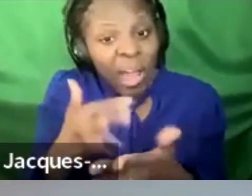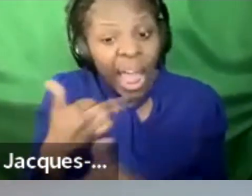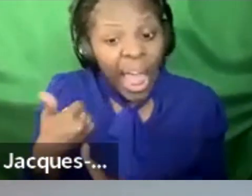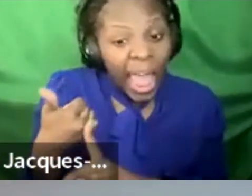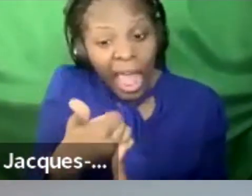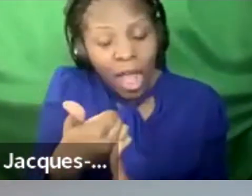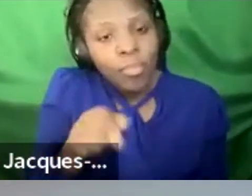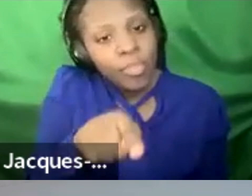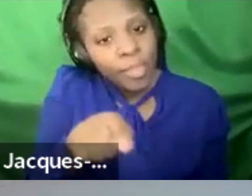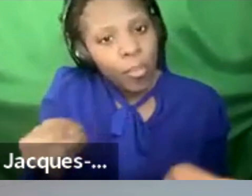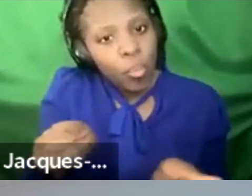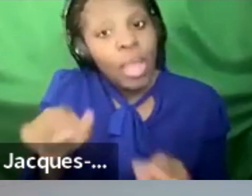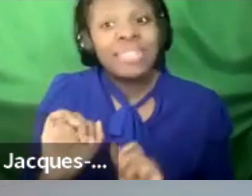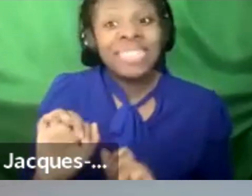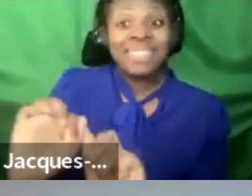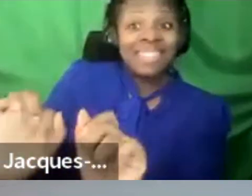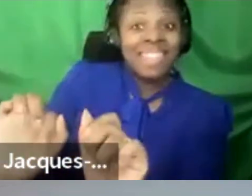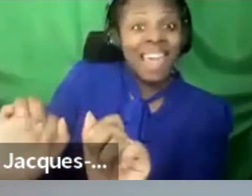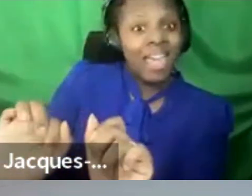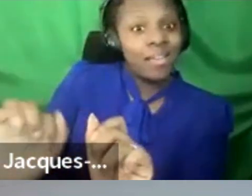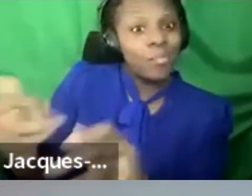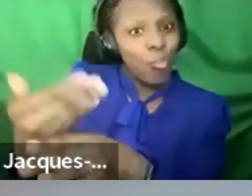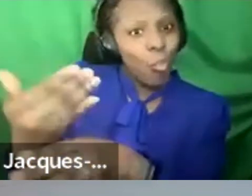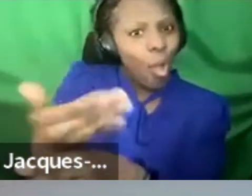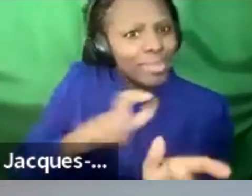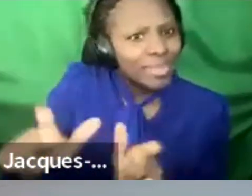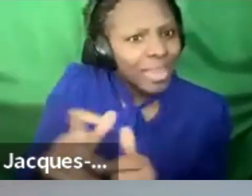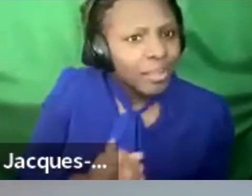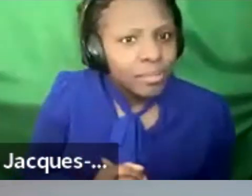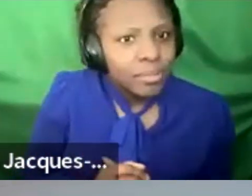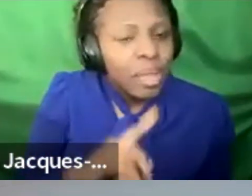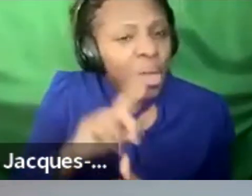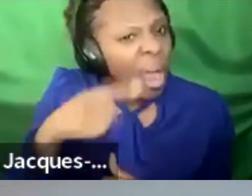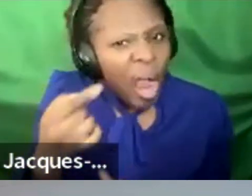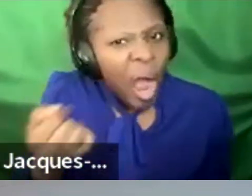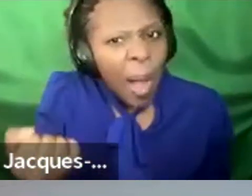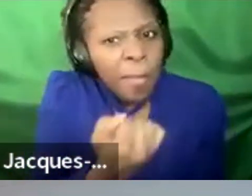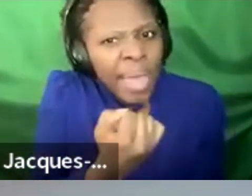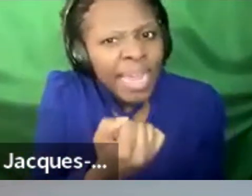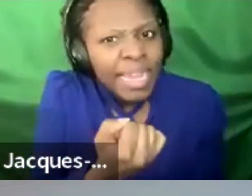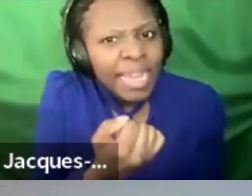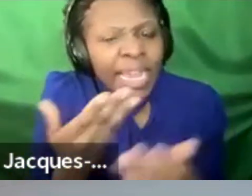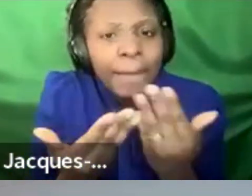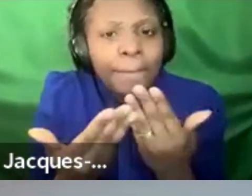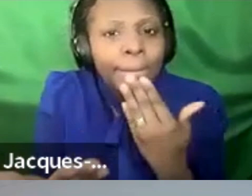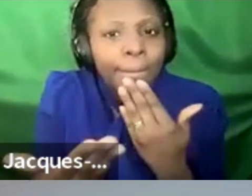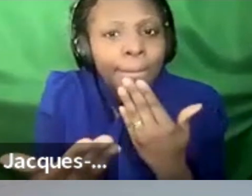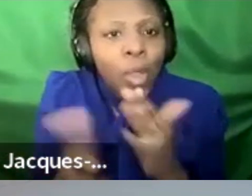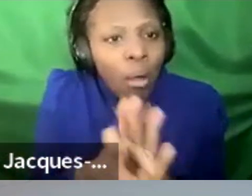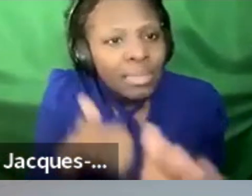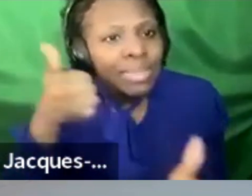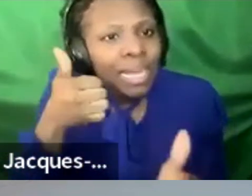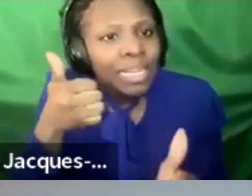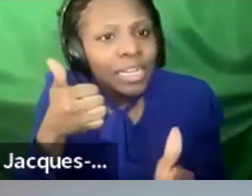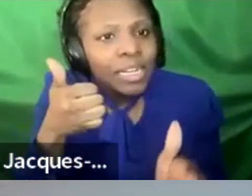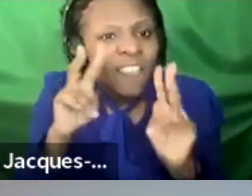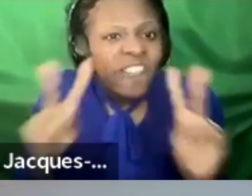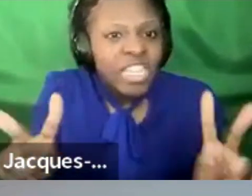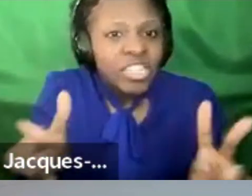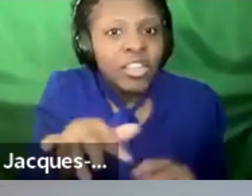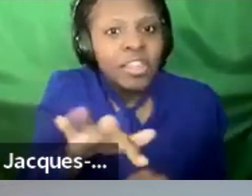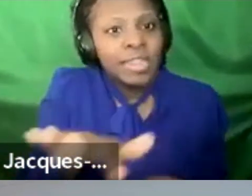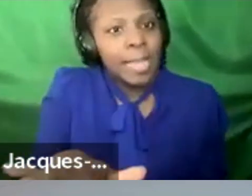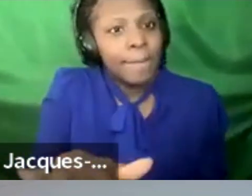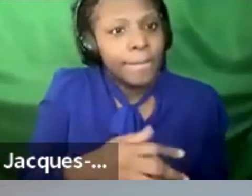work sometimes. But it's still their work. It's still, I can't make it more talented than they are and more visionary than they